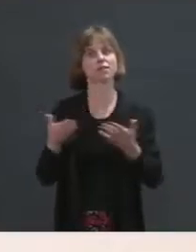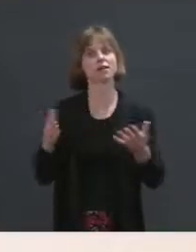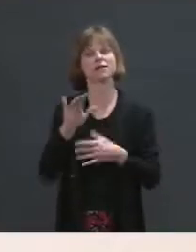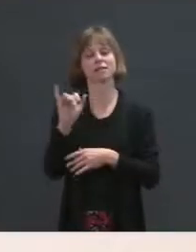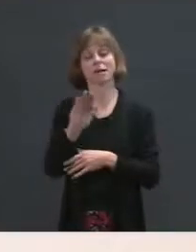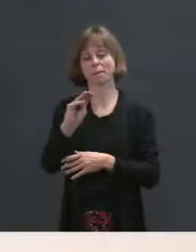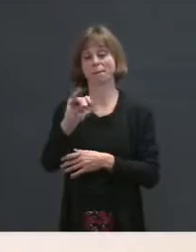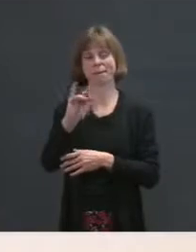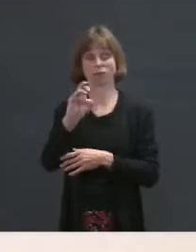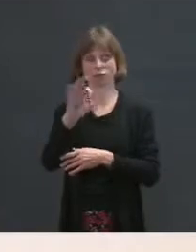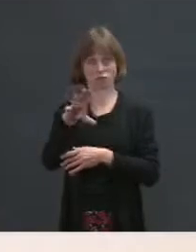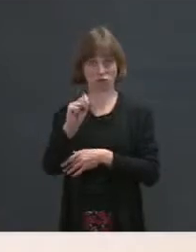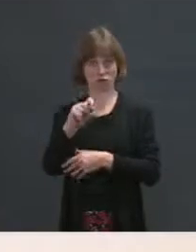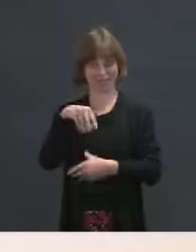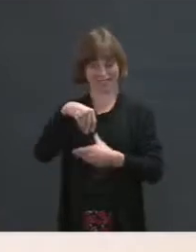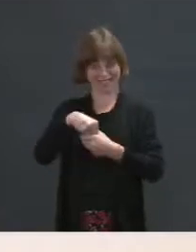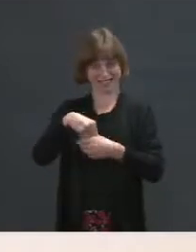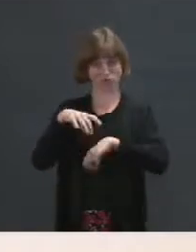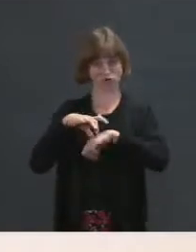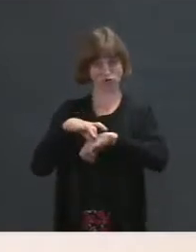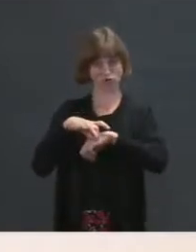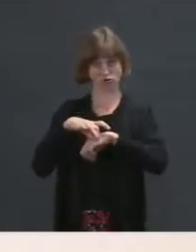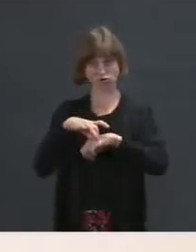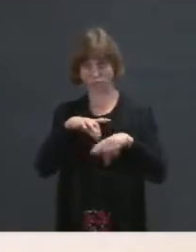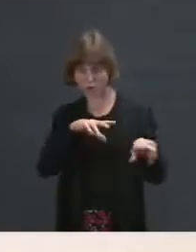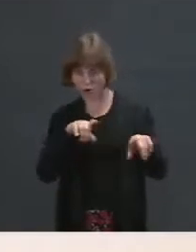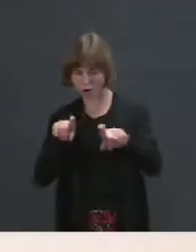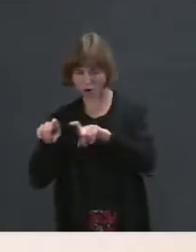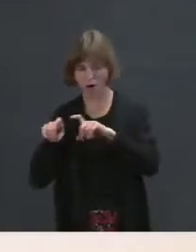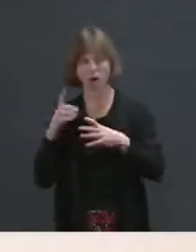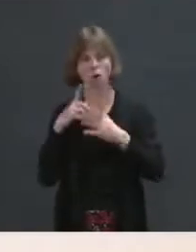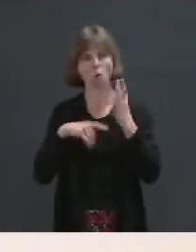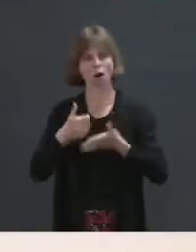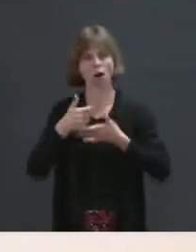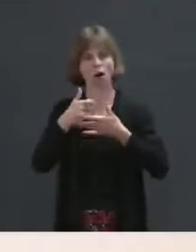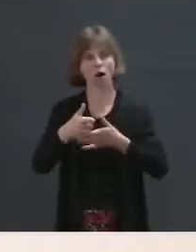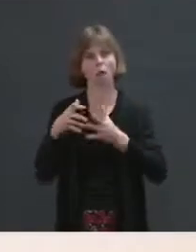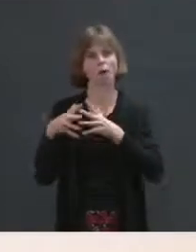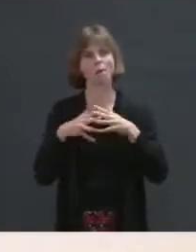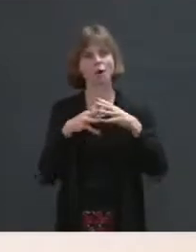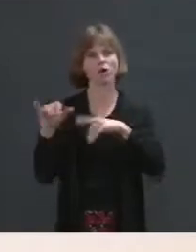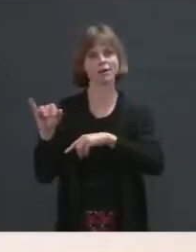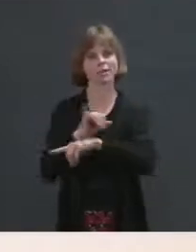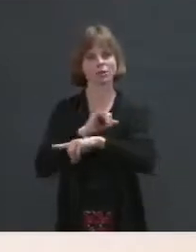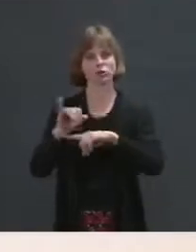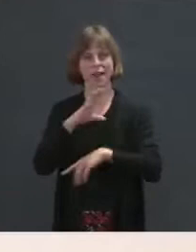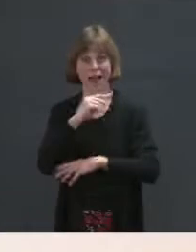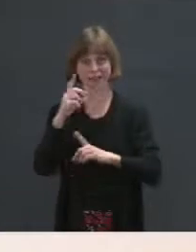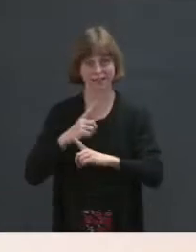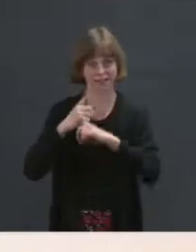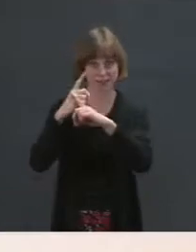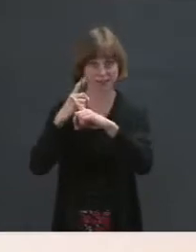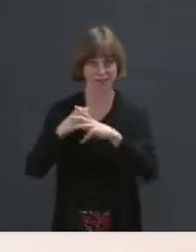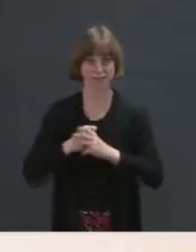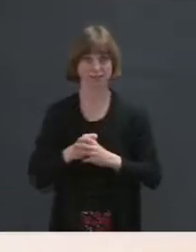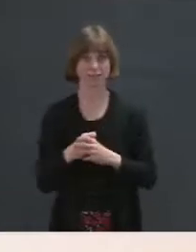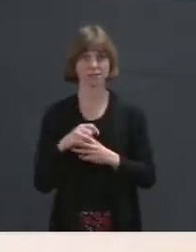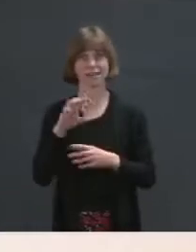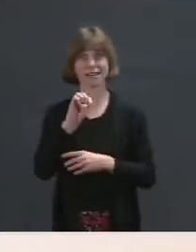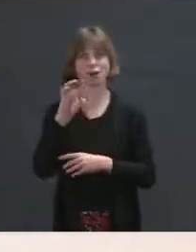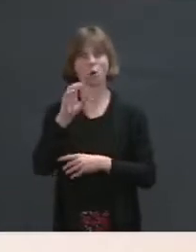earth minerals that are essential to American industry and to America's defense base. The EO will also direct